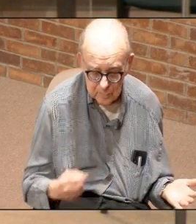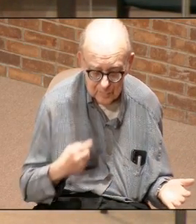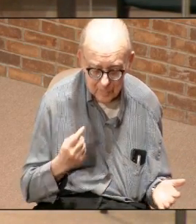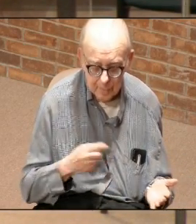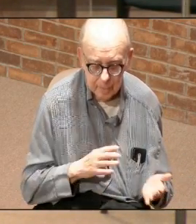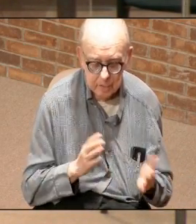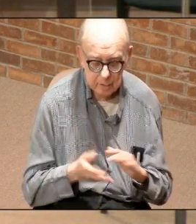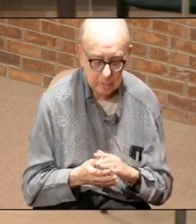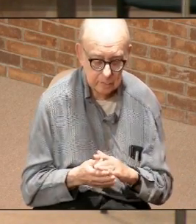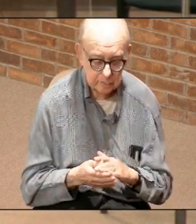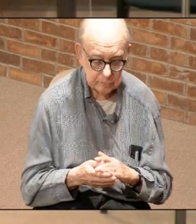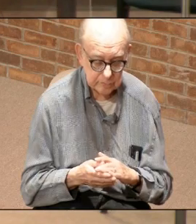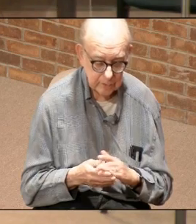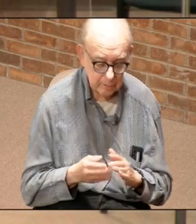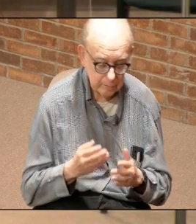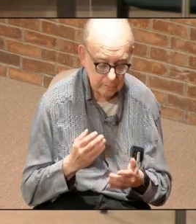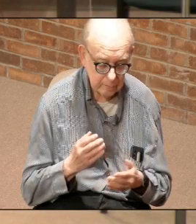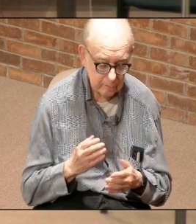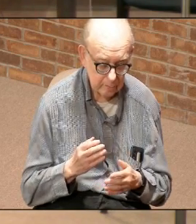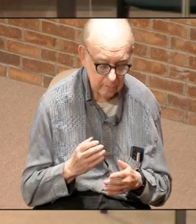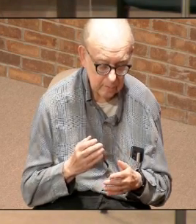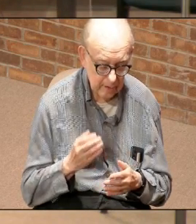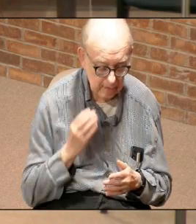We become convinced